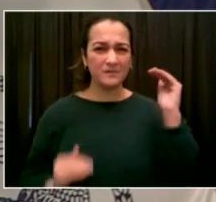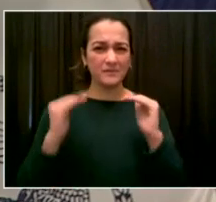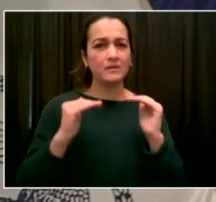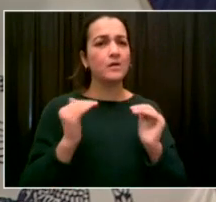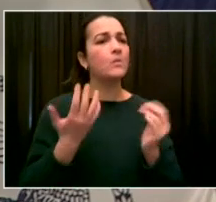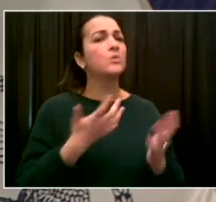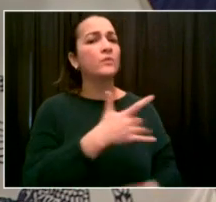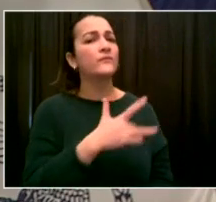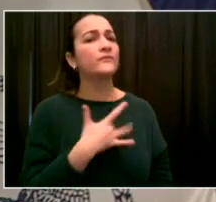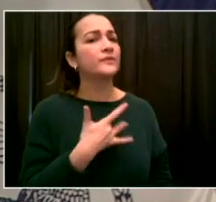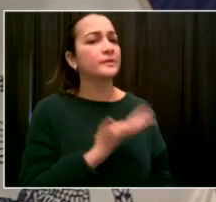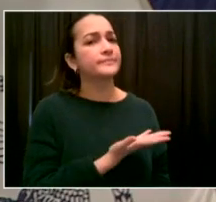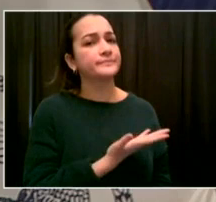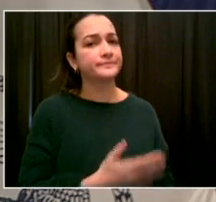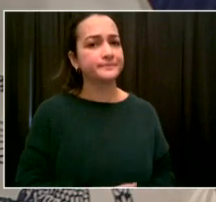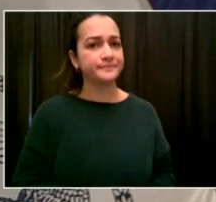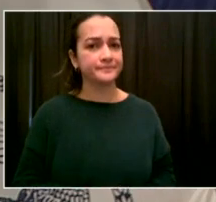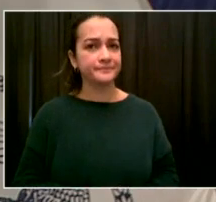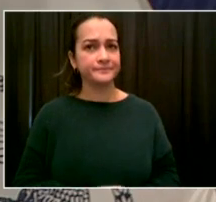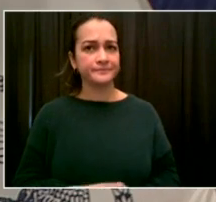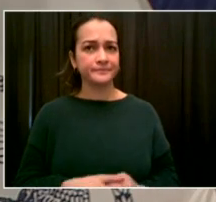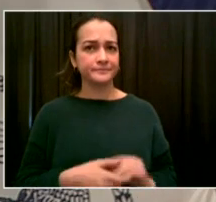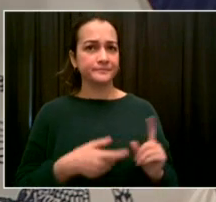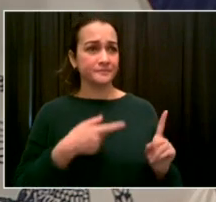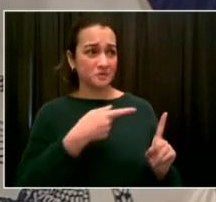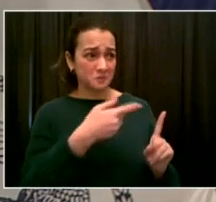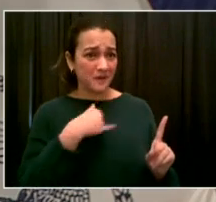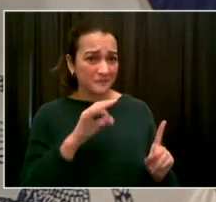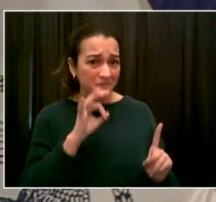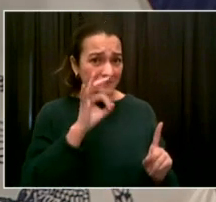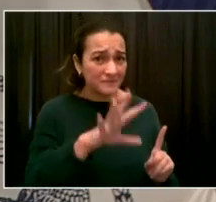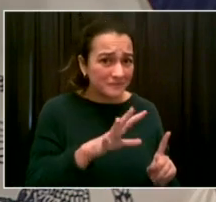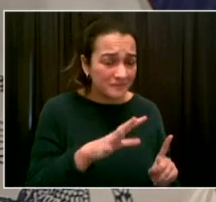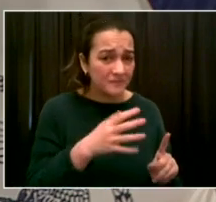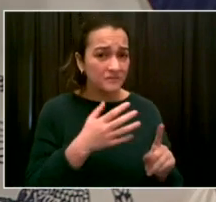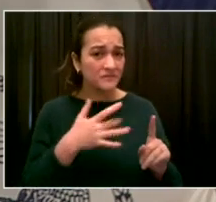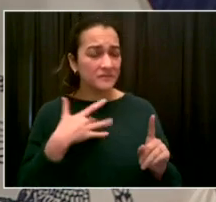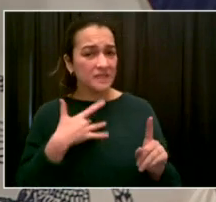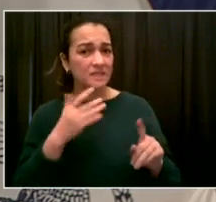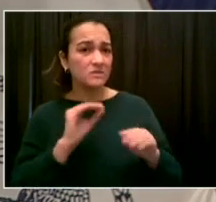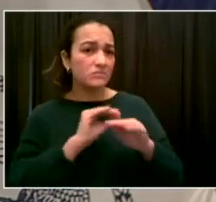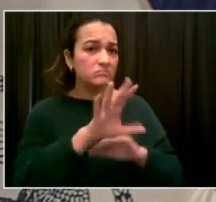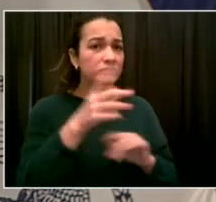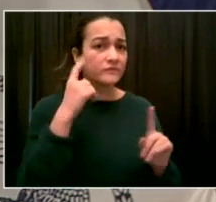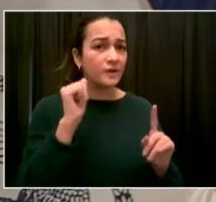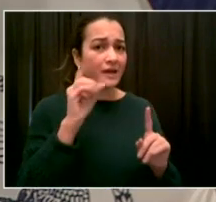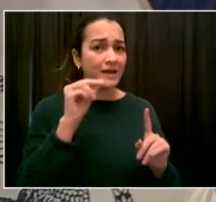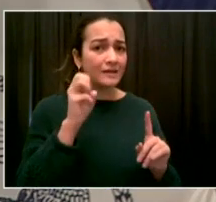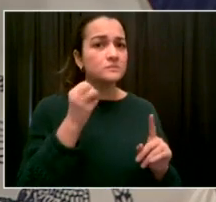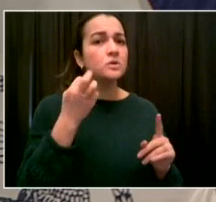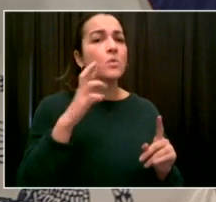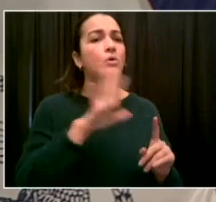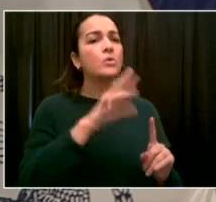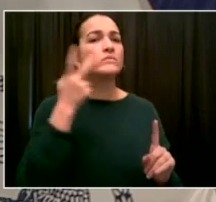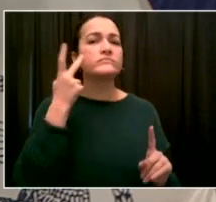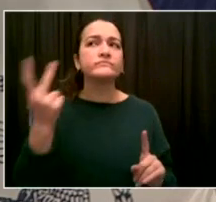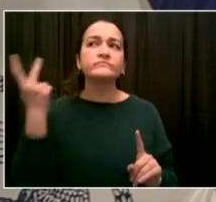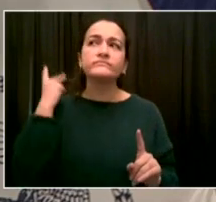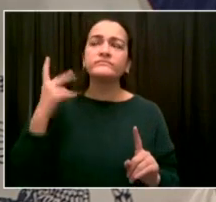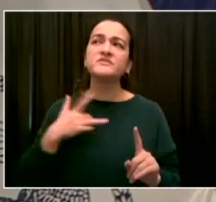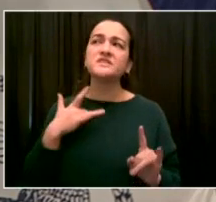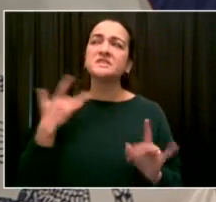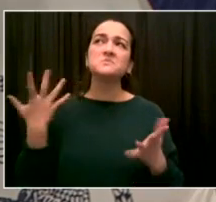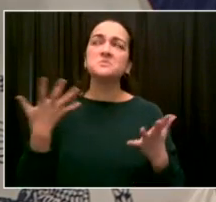Adams, or reflections on how you've done it over the last 8 years. Well, it's a big question, Jimmy. I appreciate it. Let me